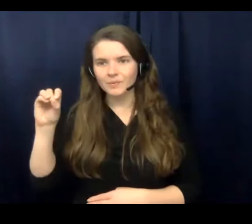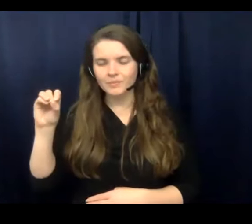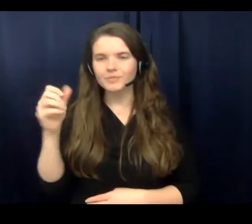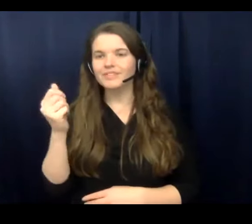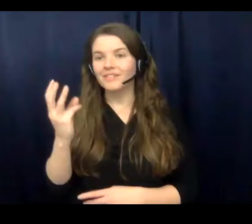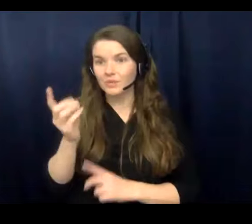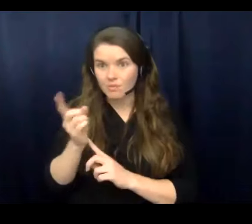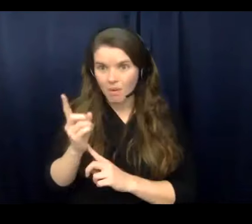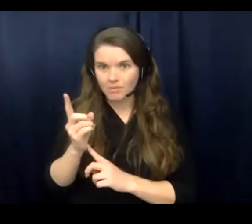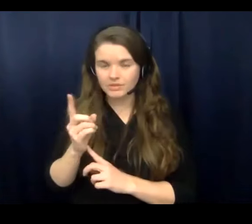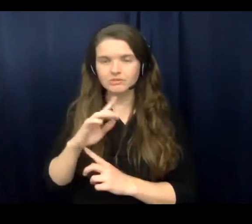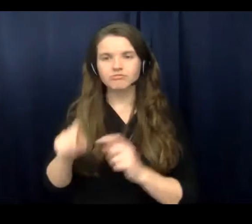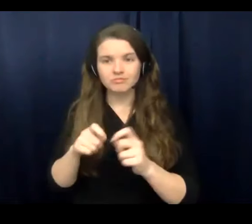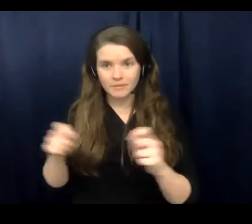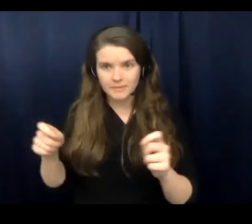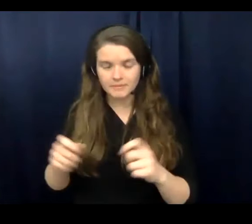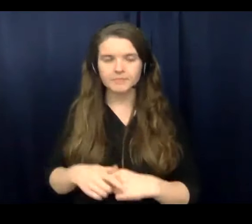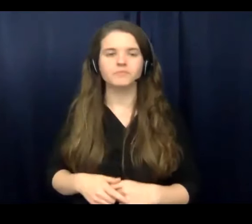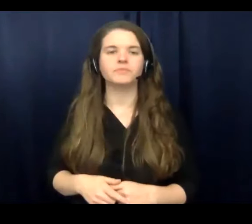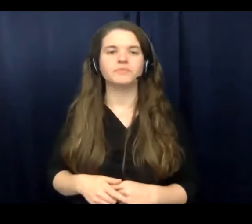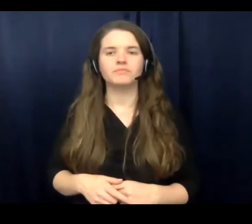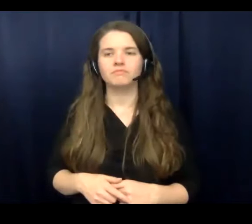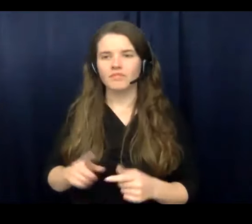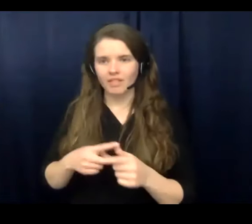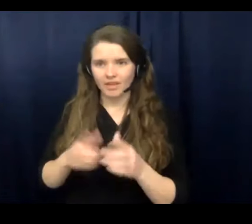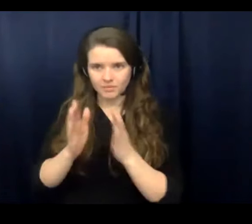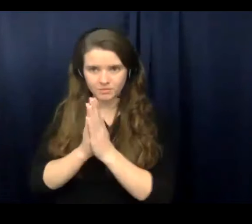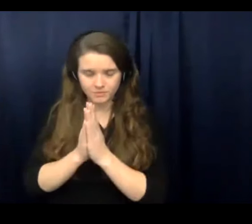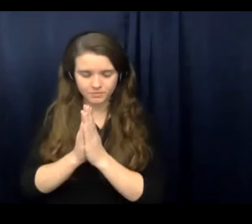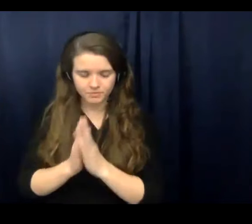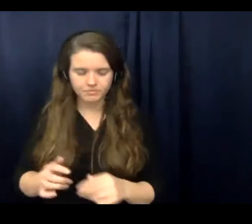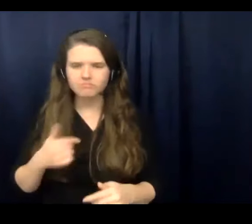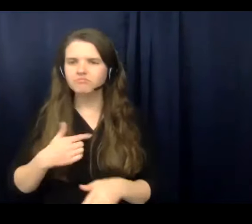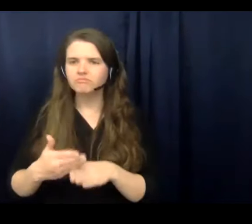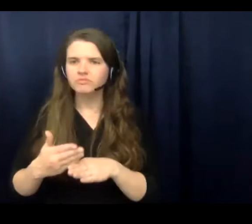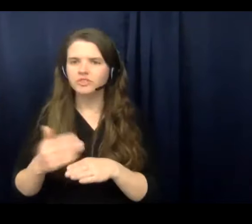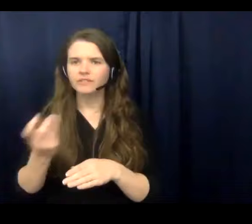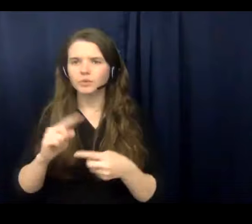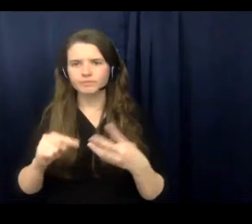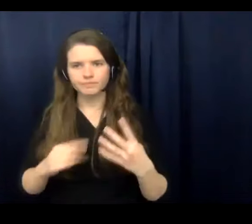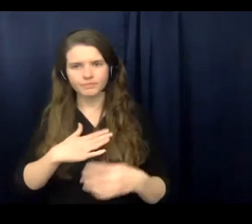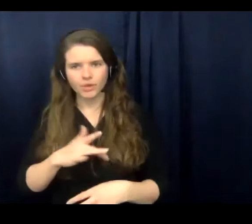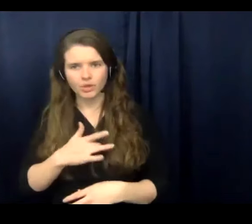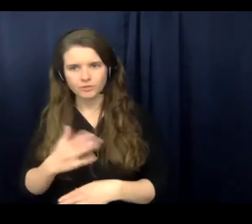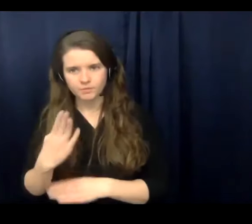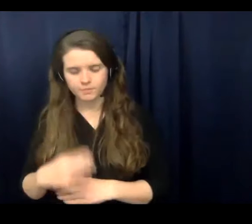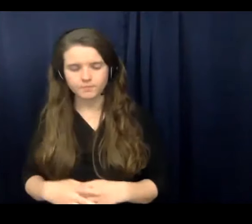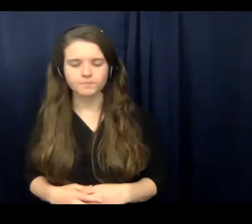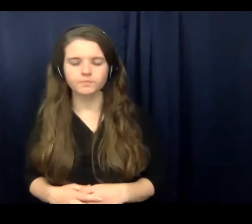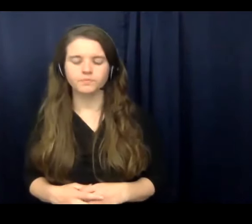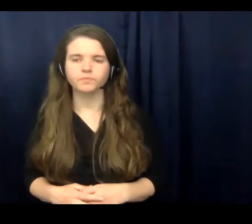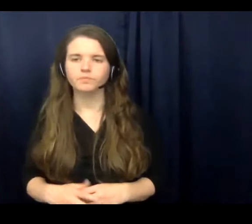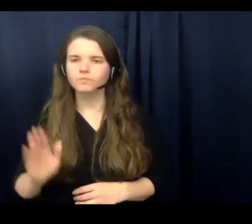just wrap things up before we just go to prayer. I just wanted to share a few things from my heart this morning. You know,